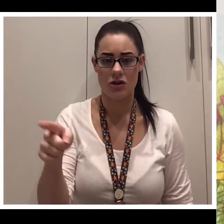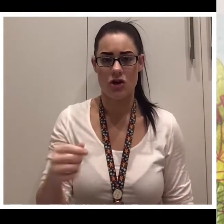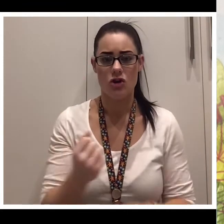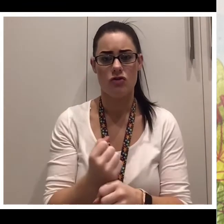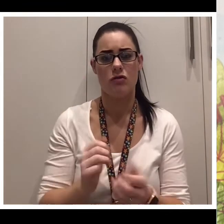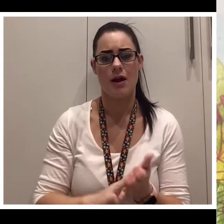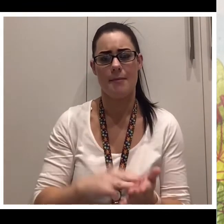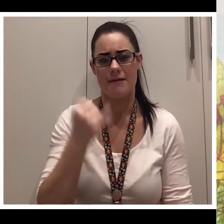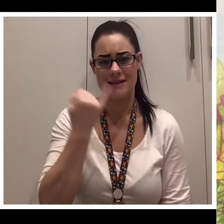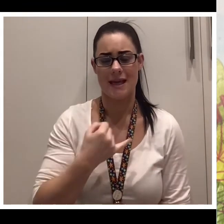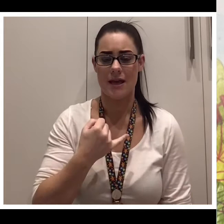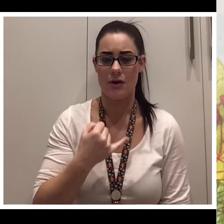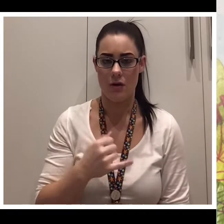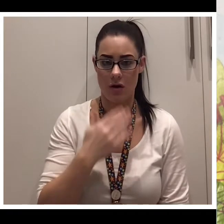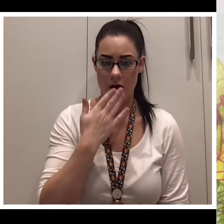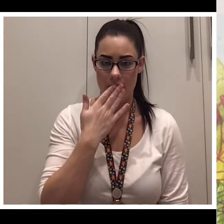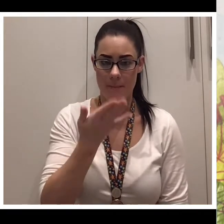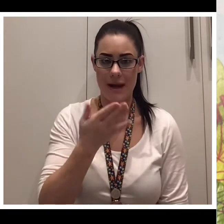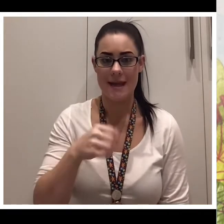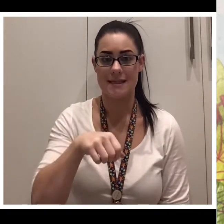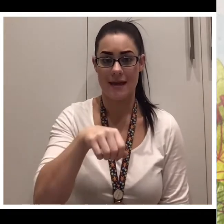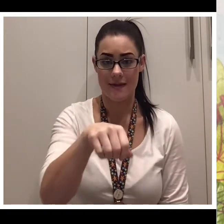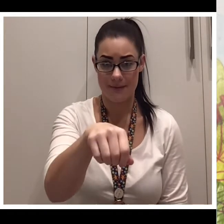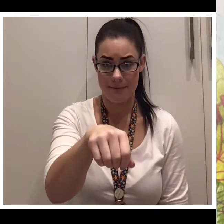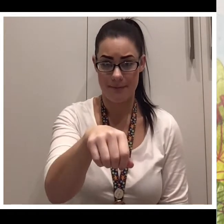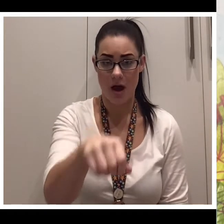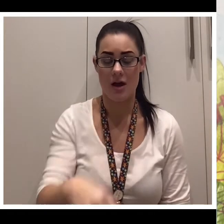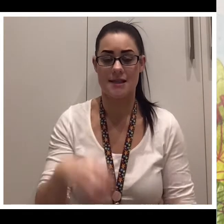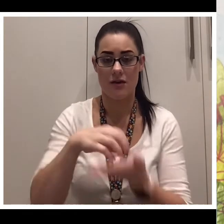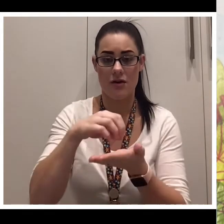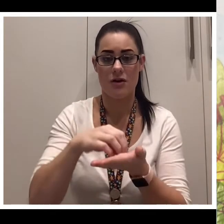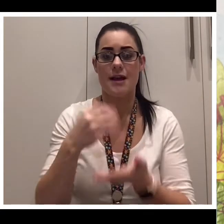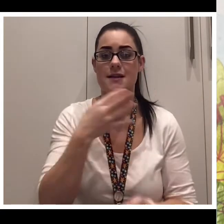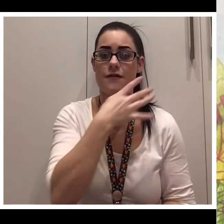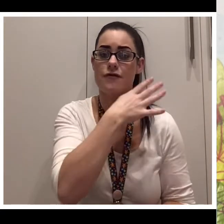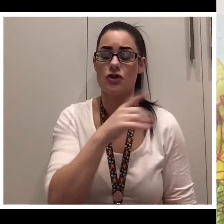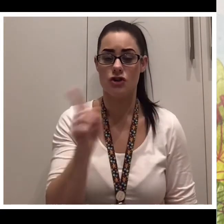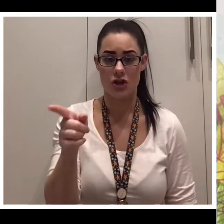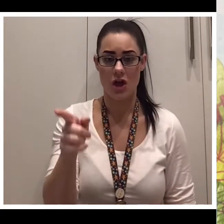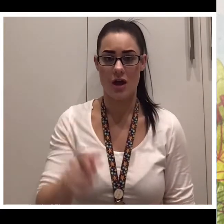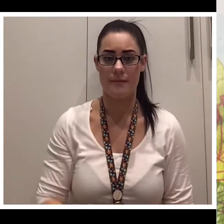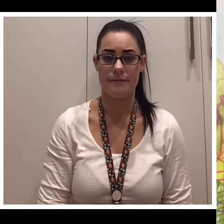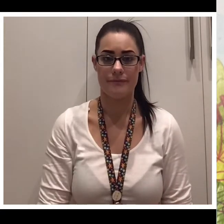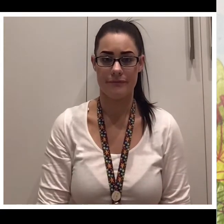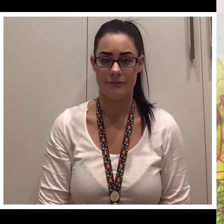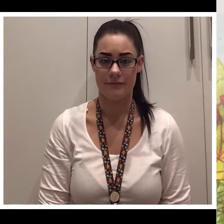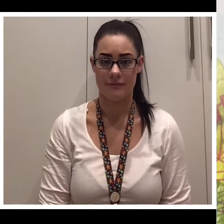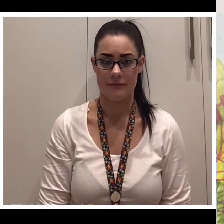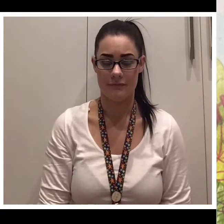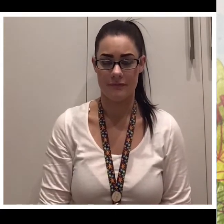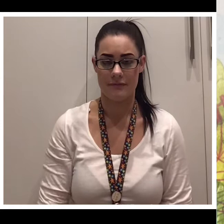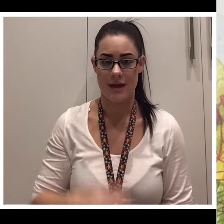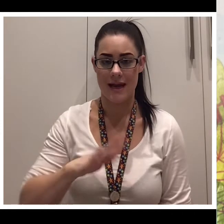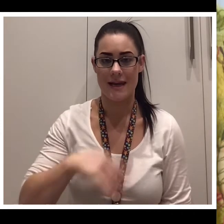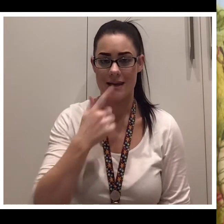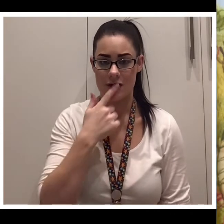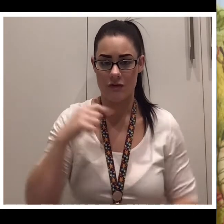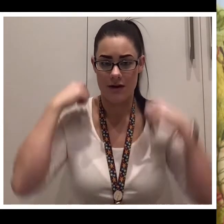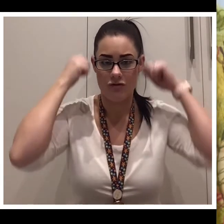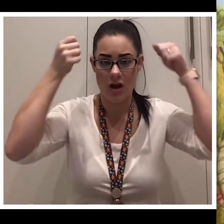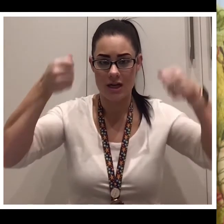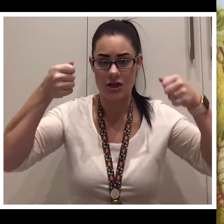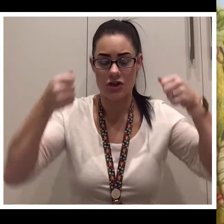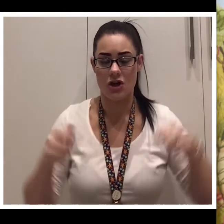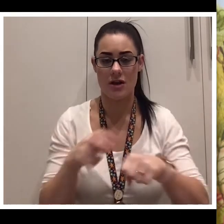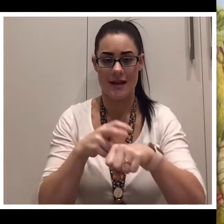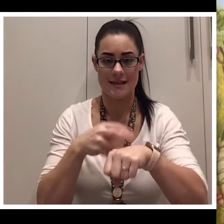ill. Please take this basket of cakes and fruit to her." So Little Red Riding Hood